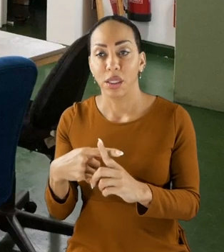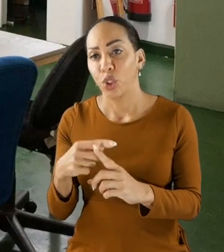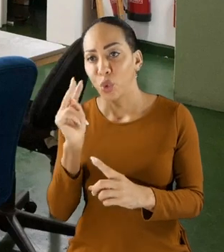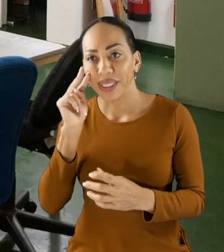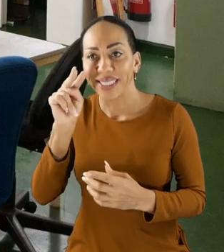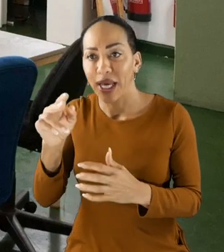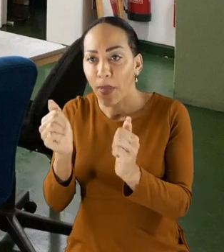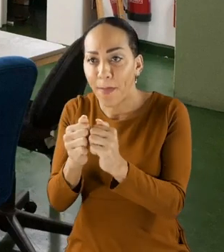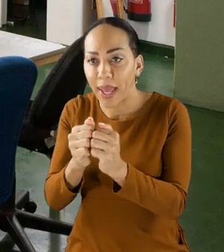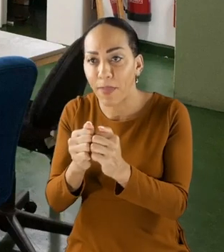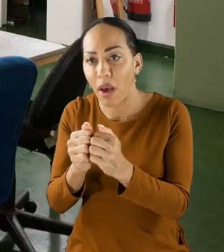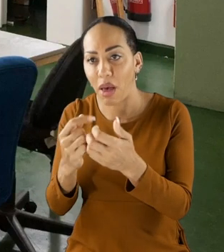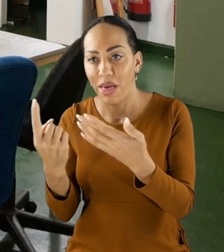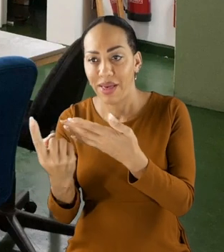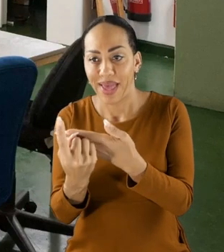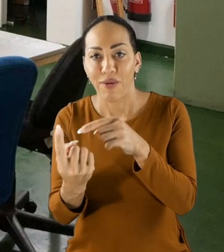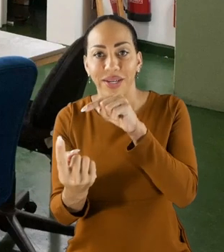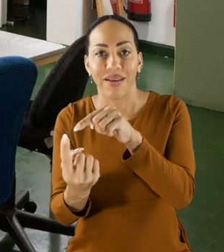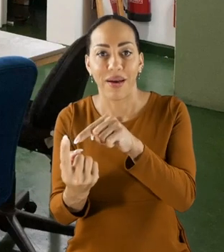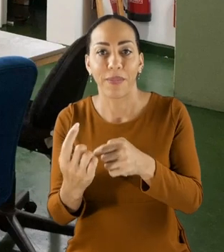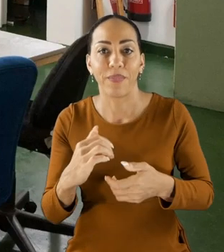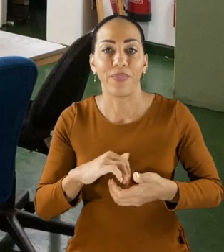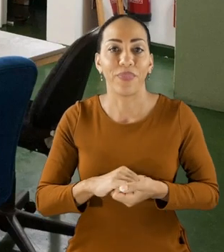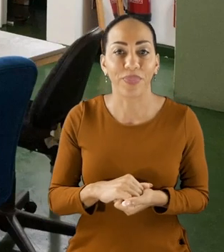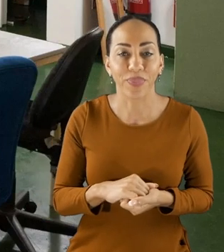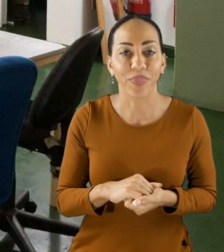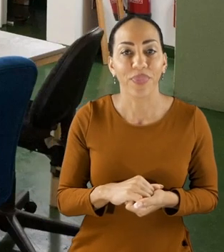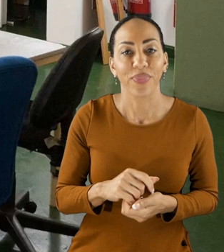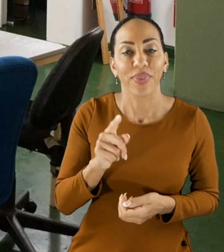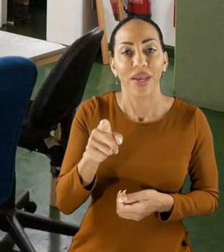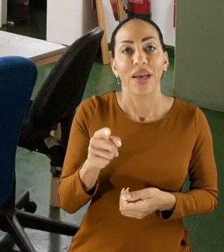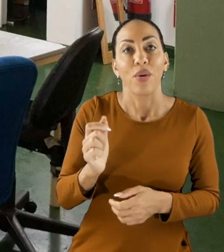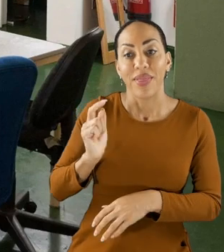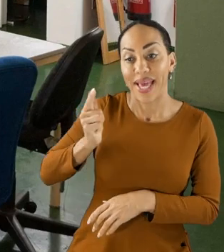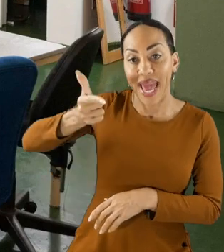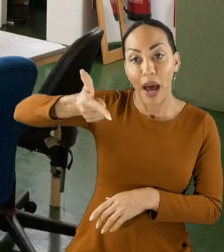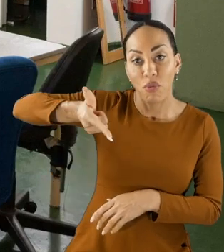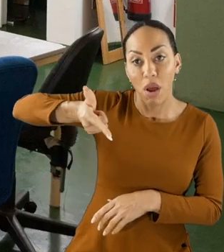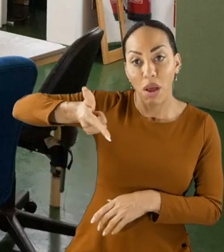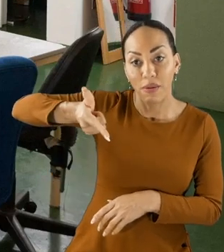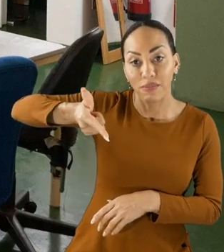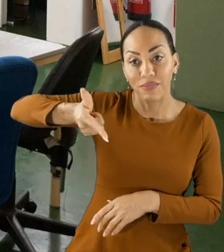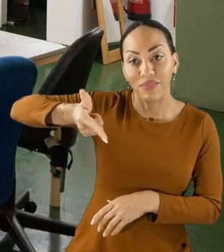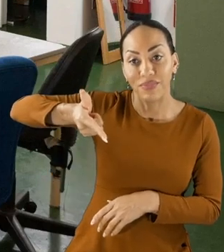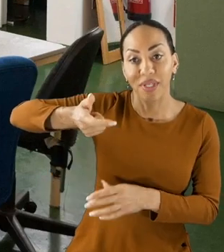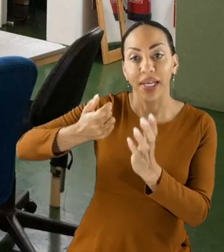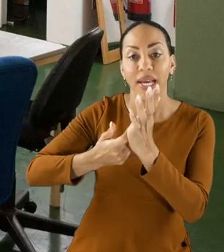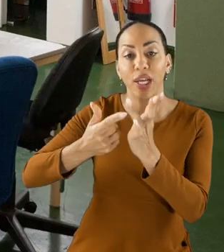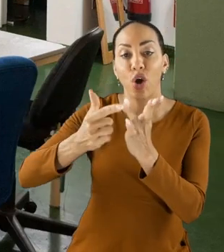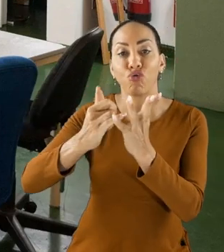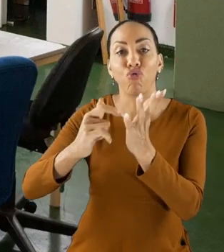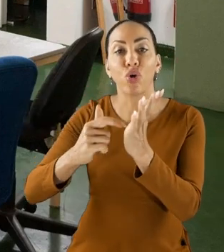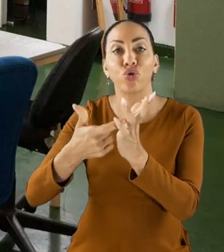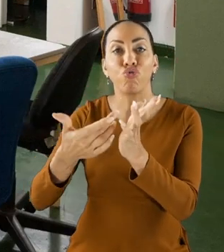painting onto the paper as well. And the backgrounds here are also done under a rostrum camera live. So we had